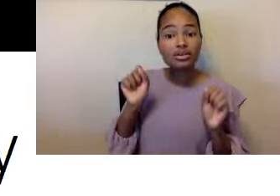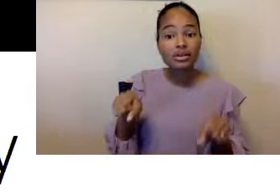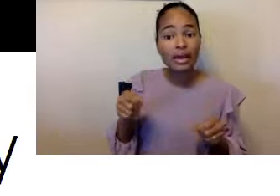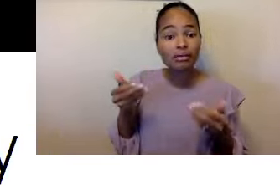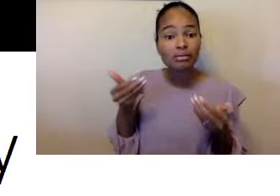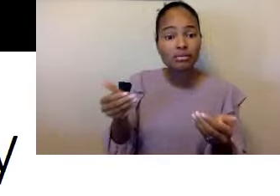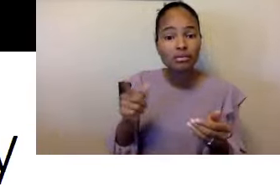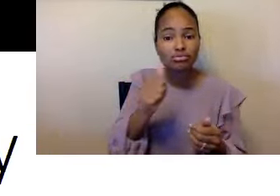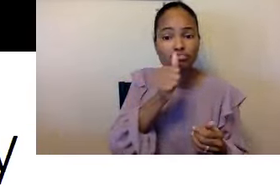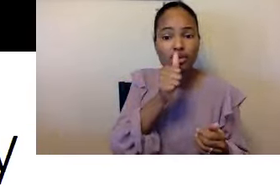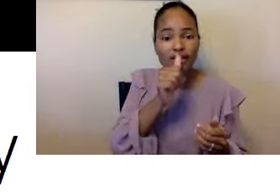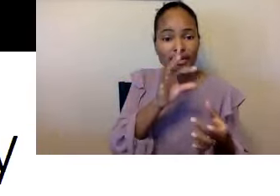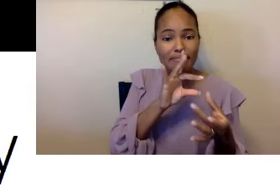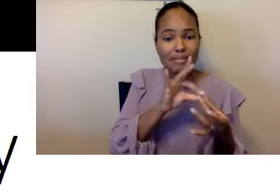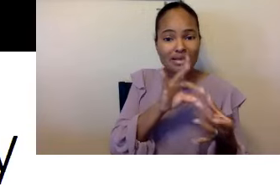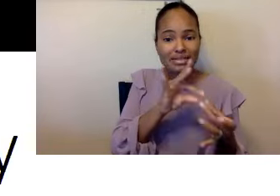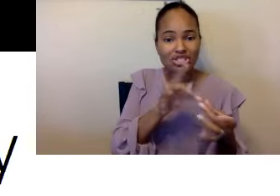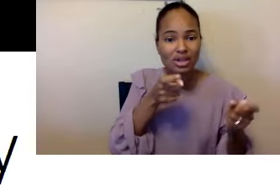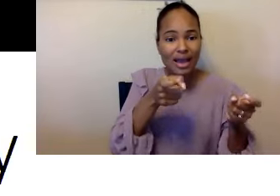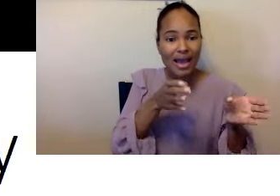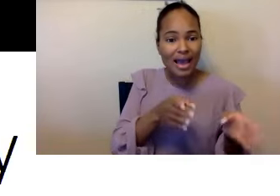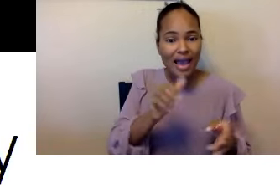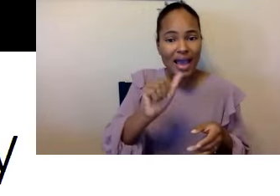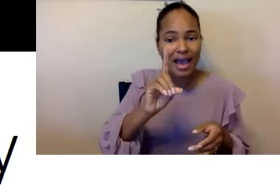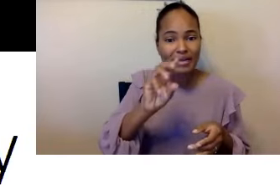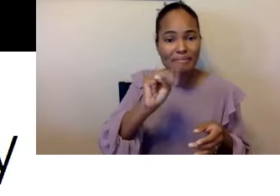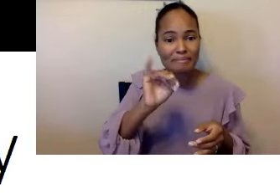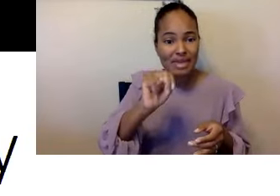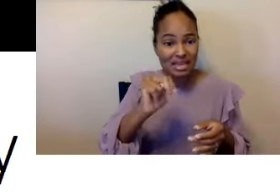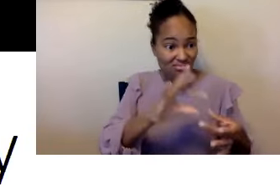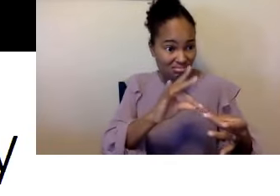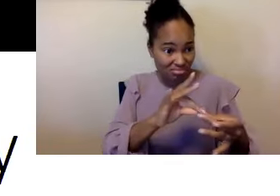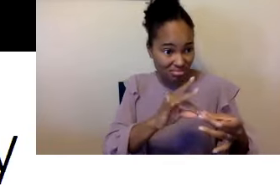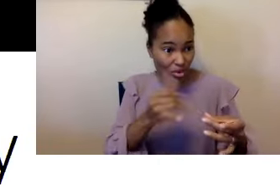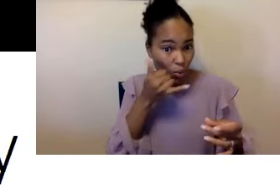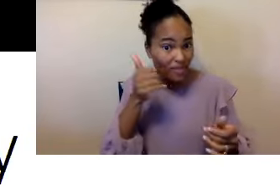us administrators with his phone number, we'd be happy to call him.